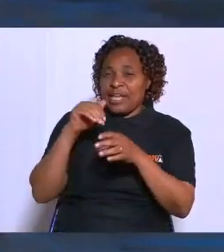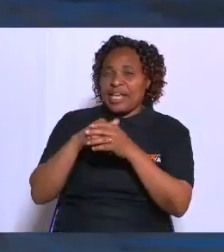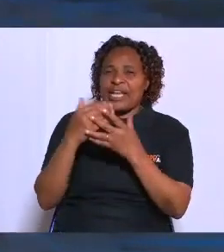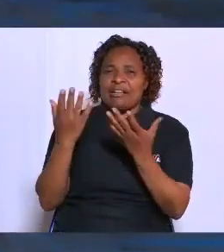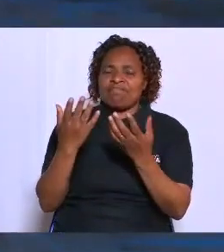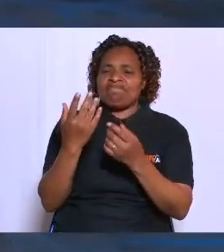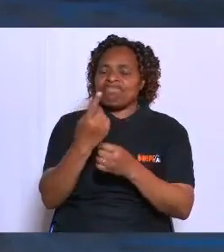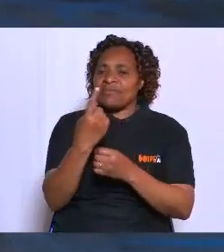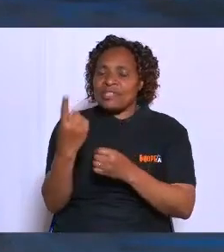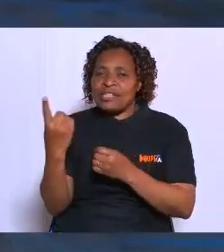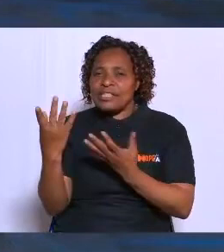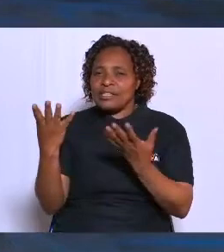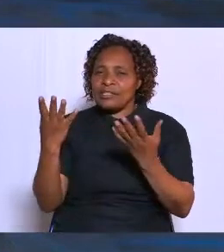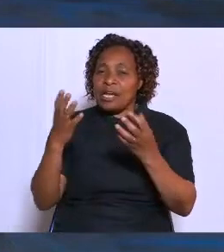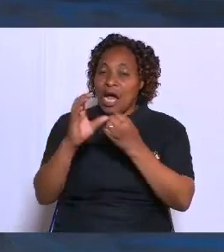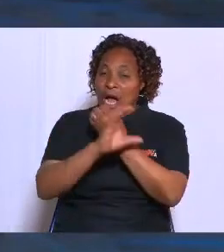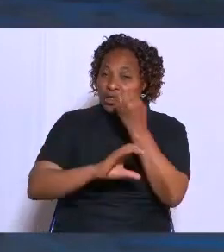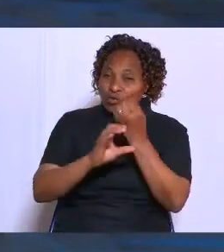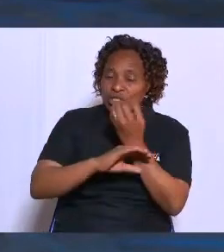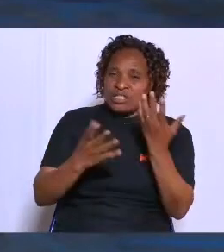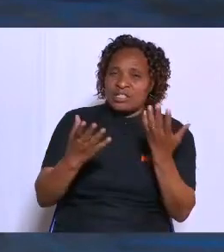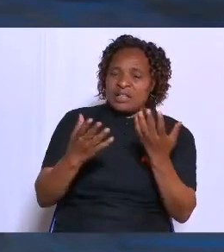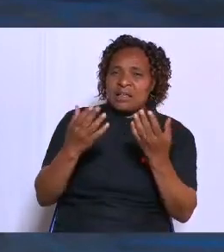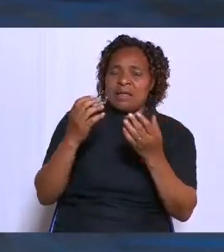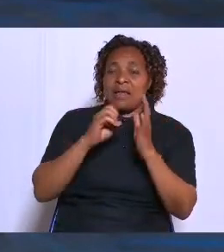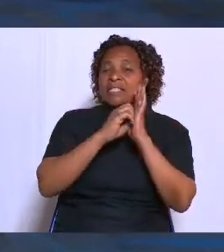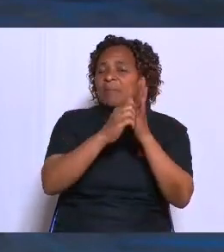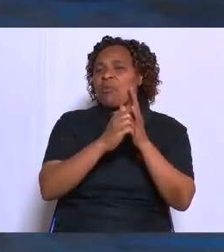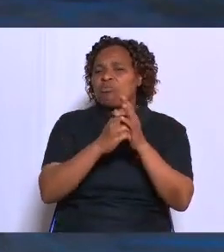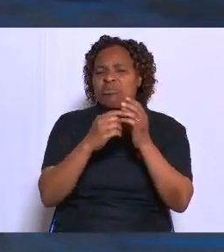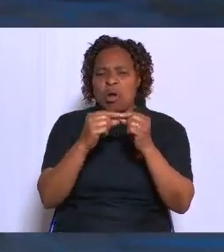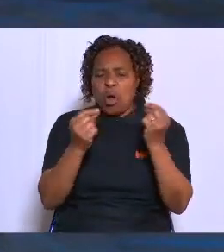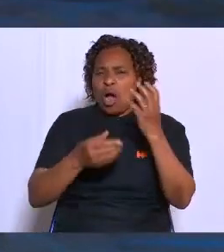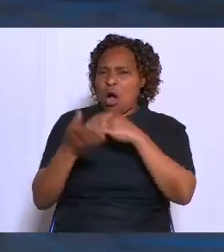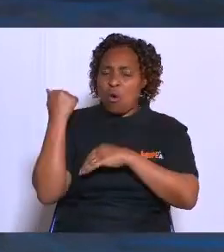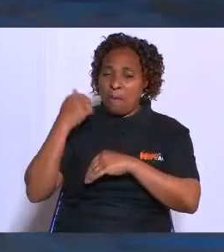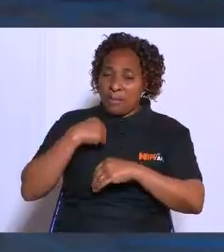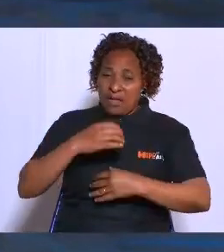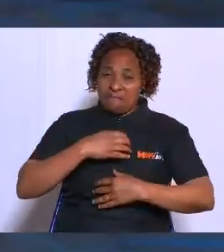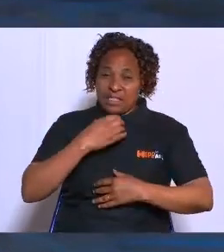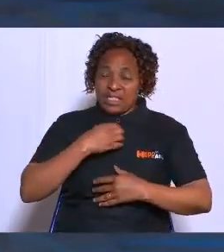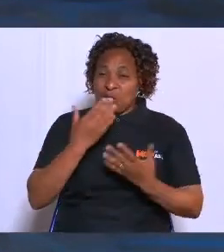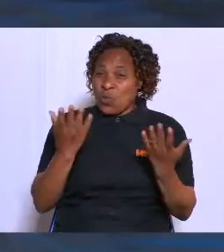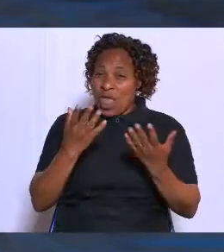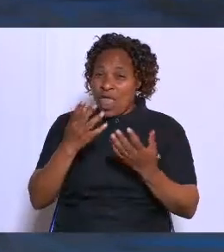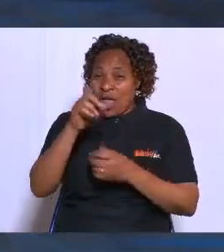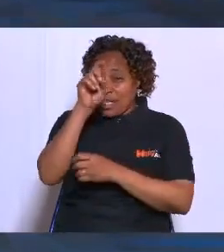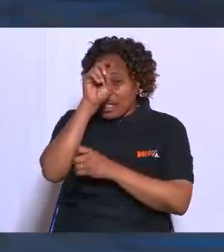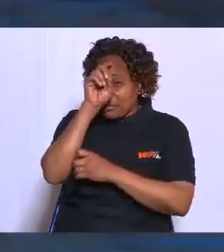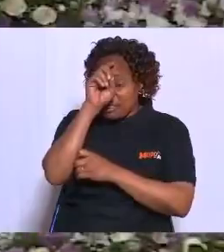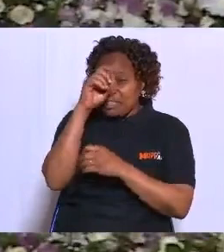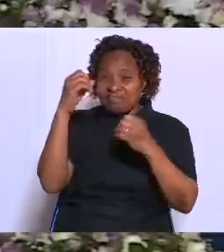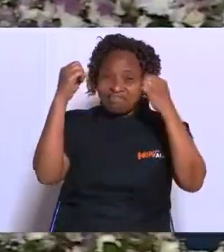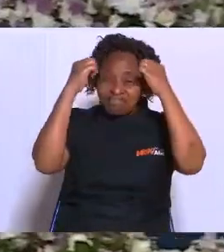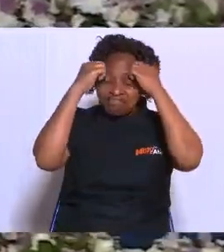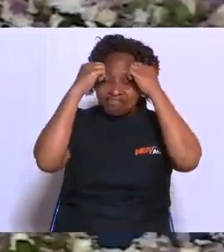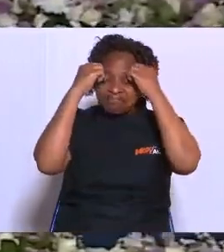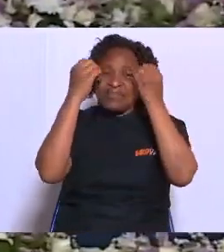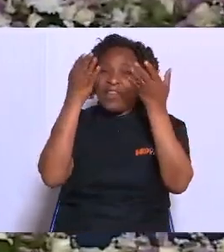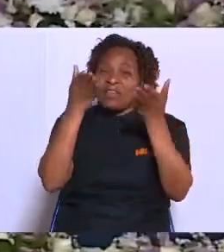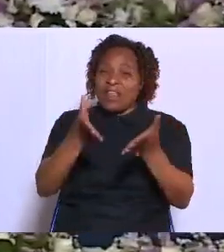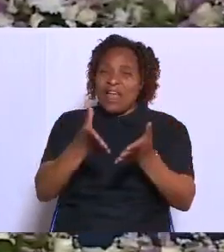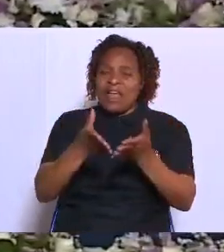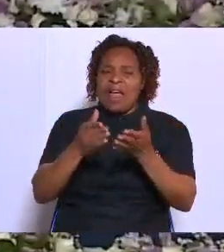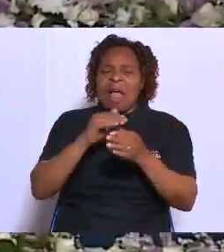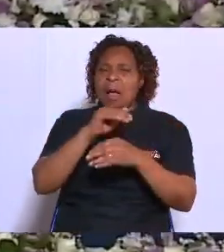in each civilization for example not long ago I visited Egypt I was studying there among the